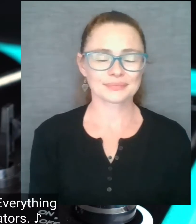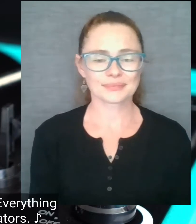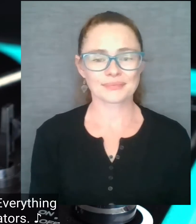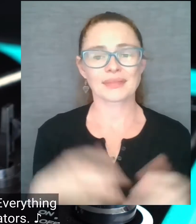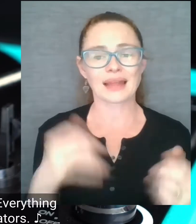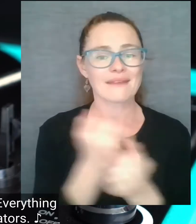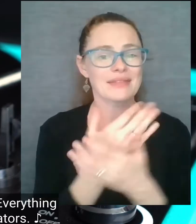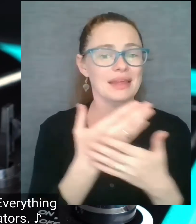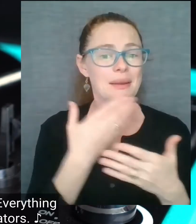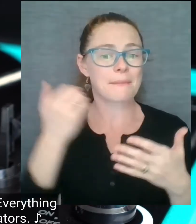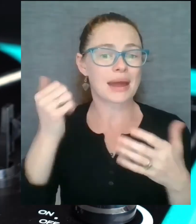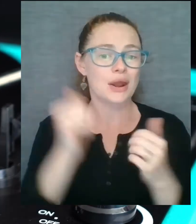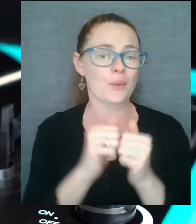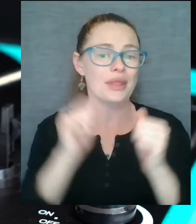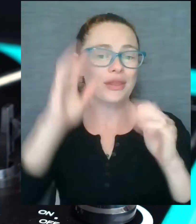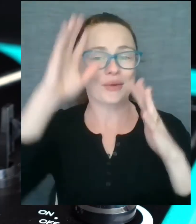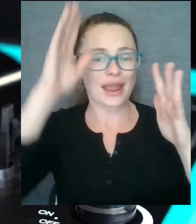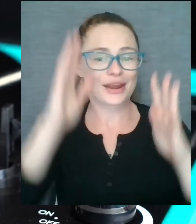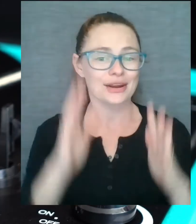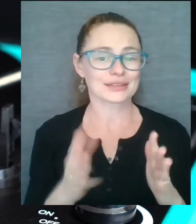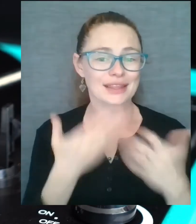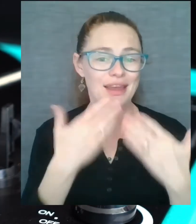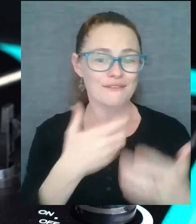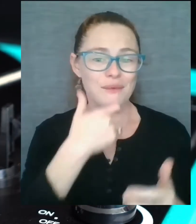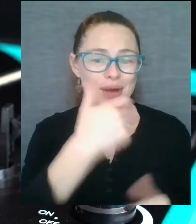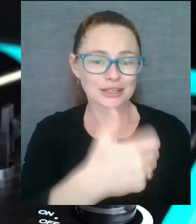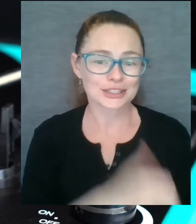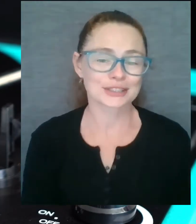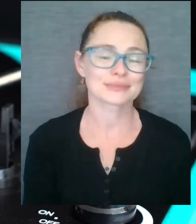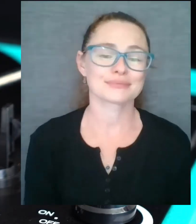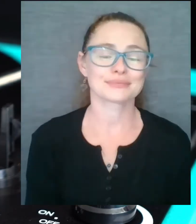Everything is Better with Creators.